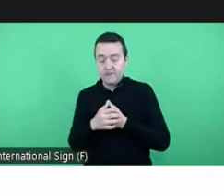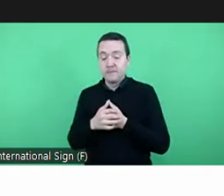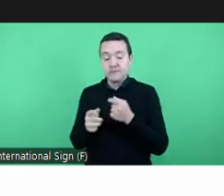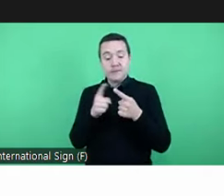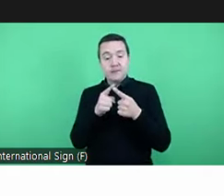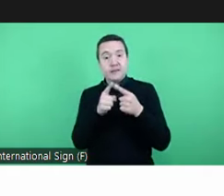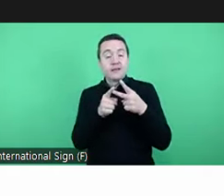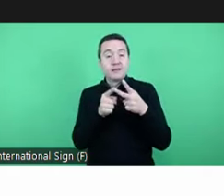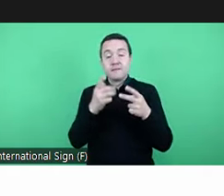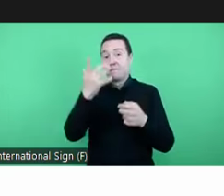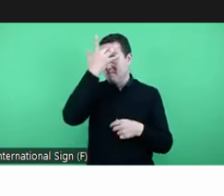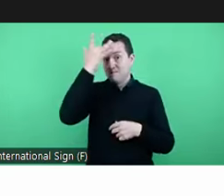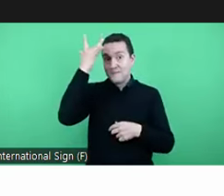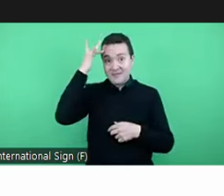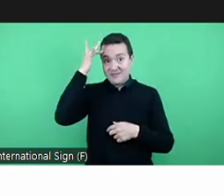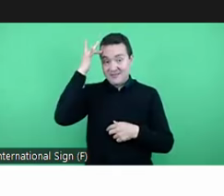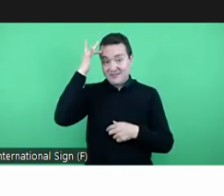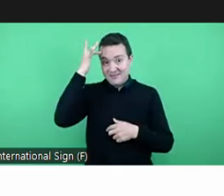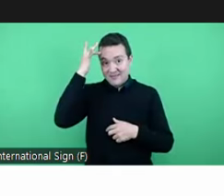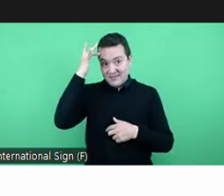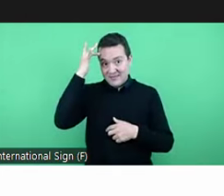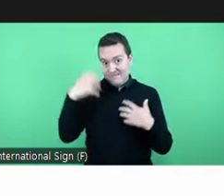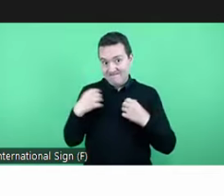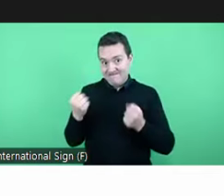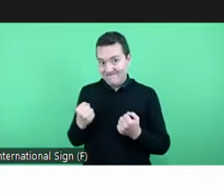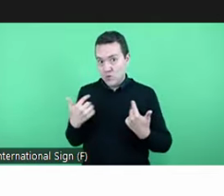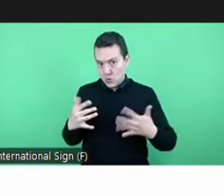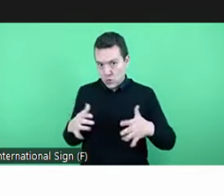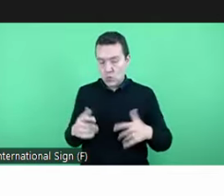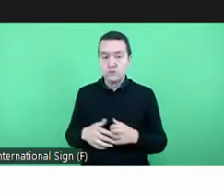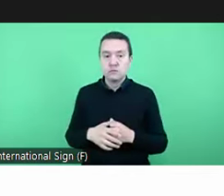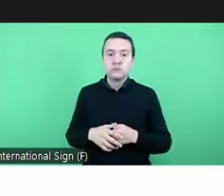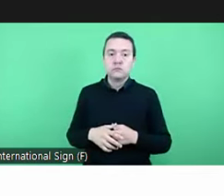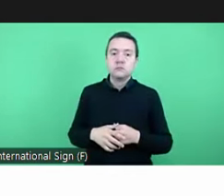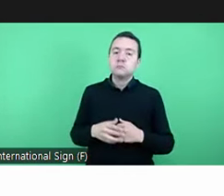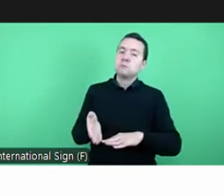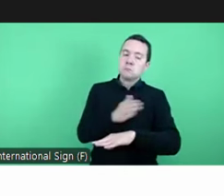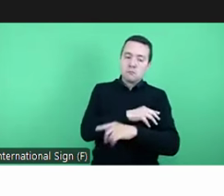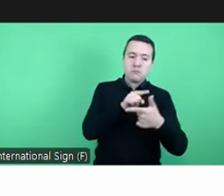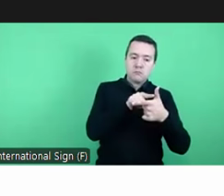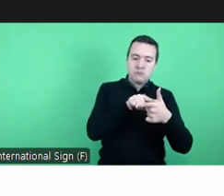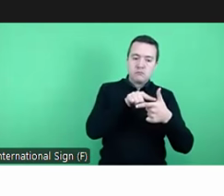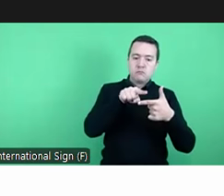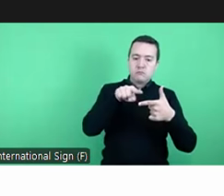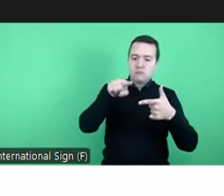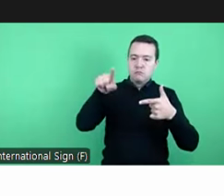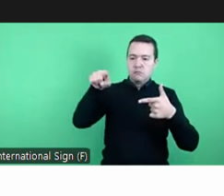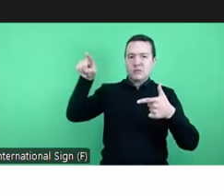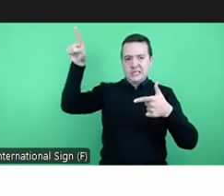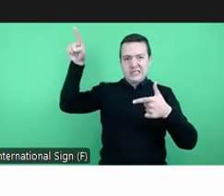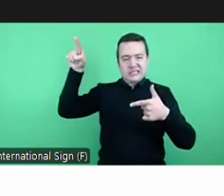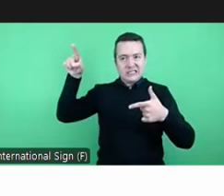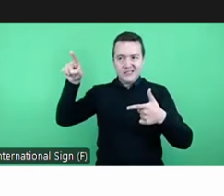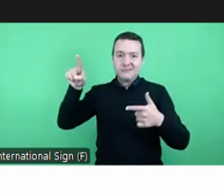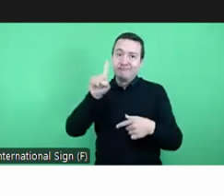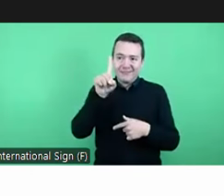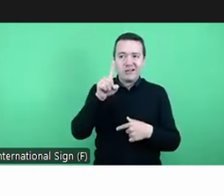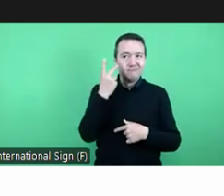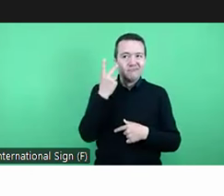health, where historically out-of-pocket expenses have been high and access barriers have been very